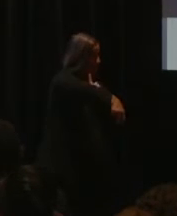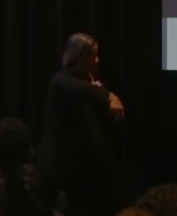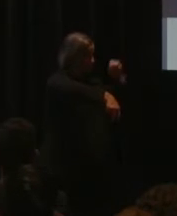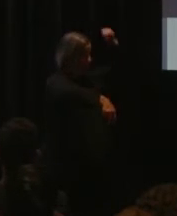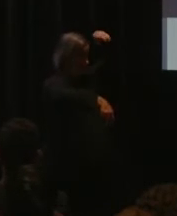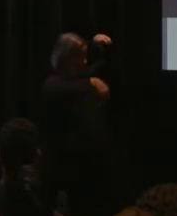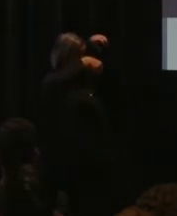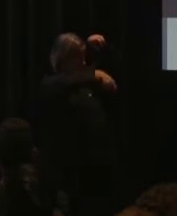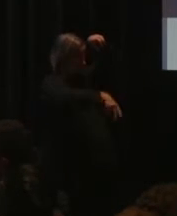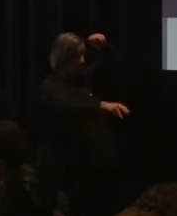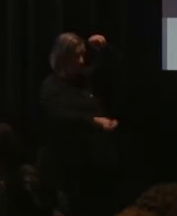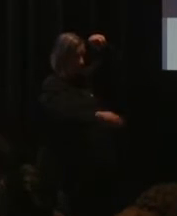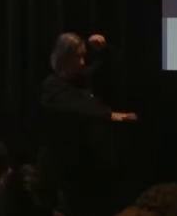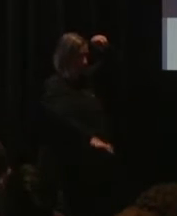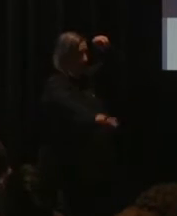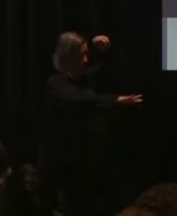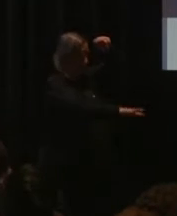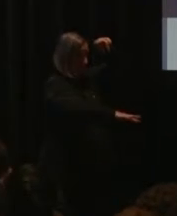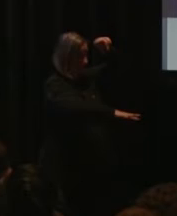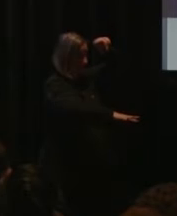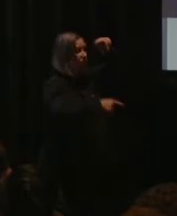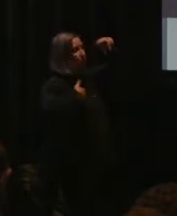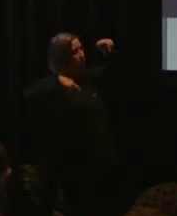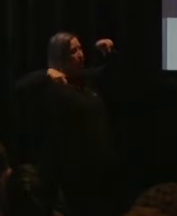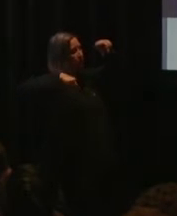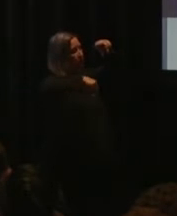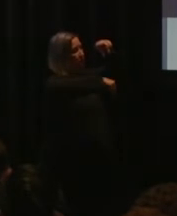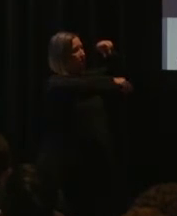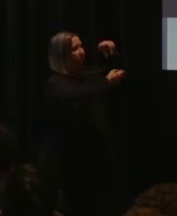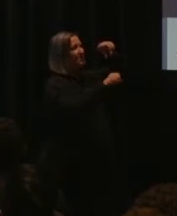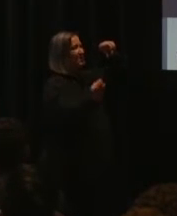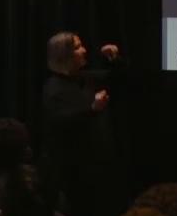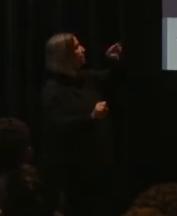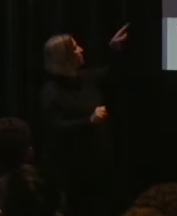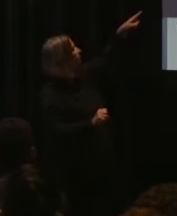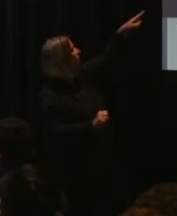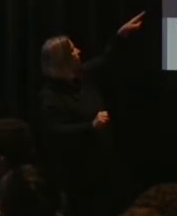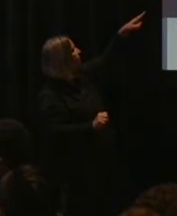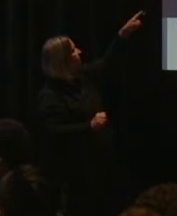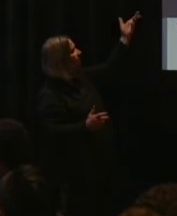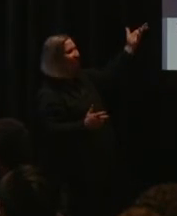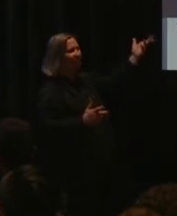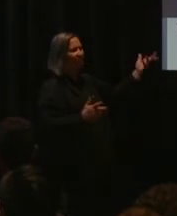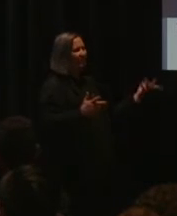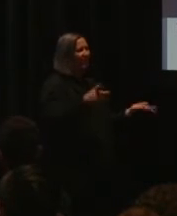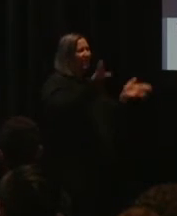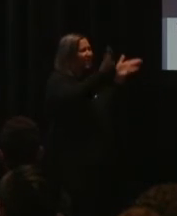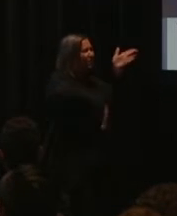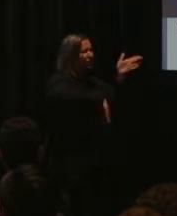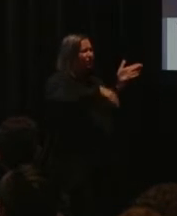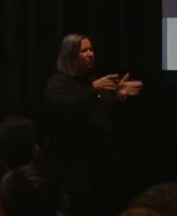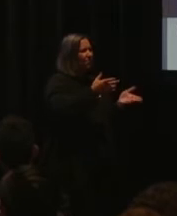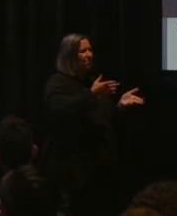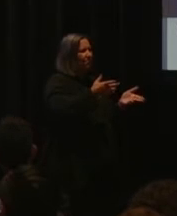see the ground below it so that we can walk safely. All the homeowner did was take an inexpensive